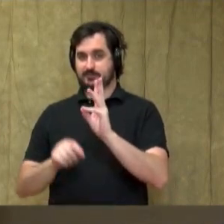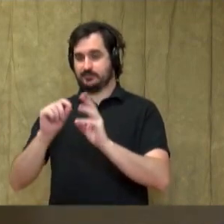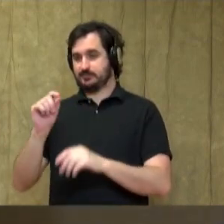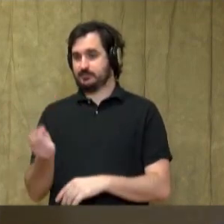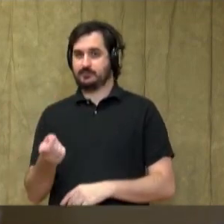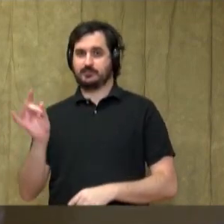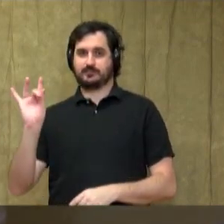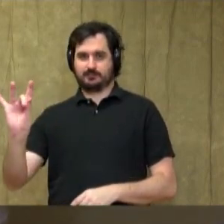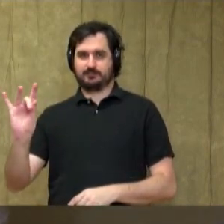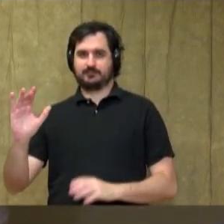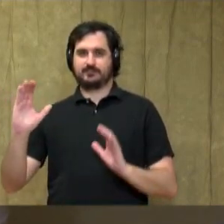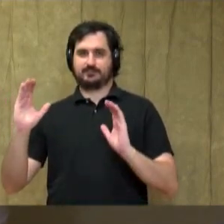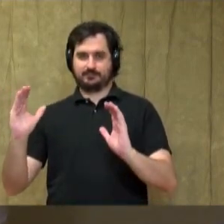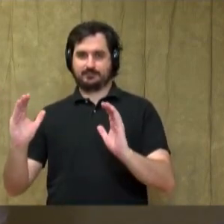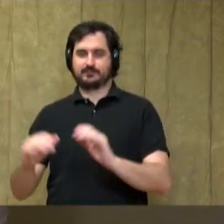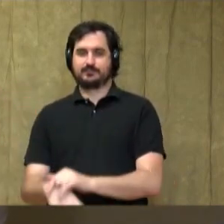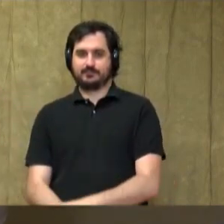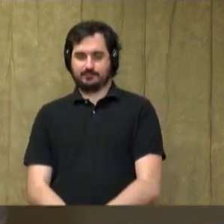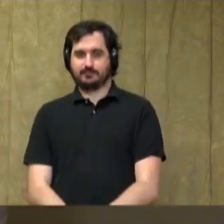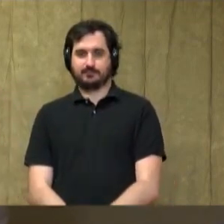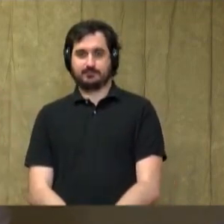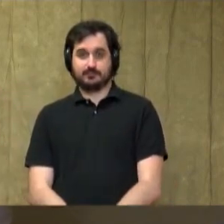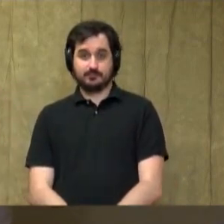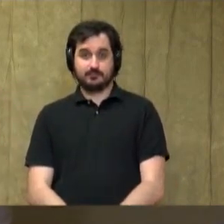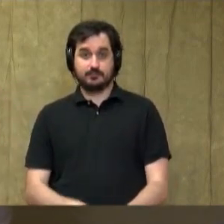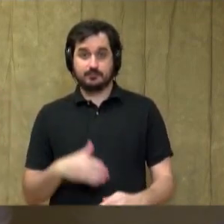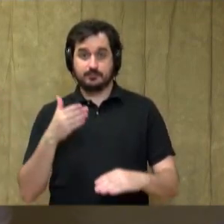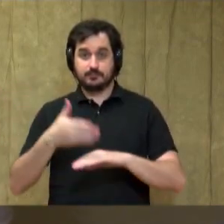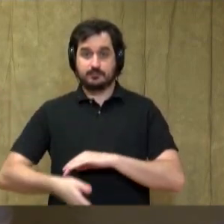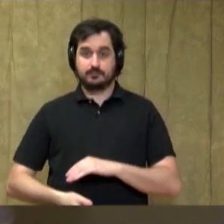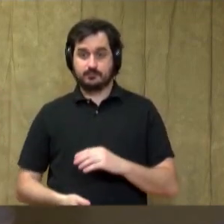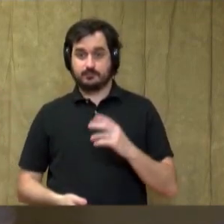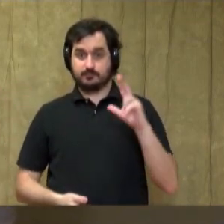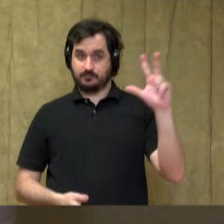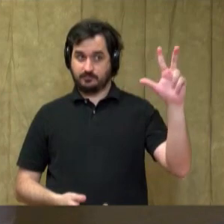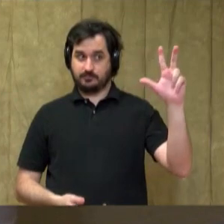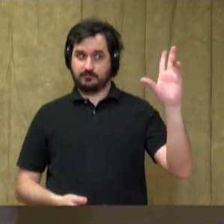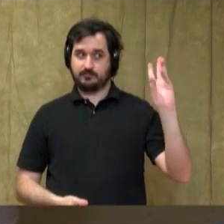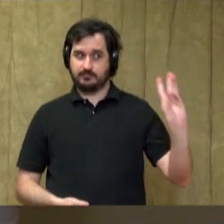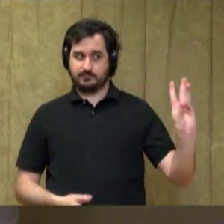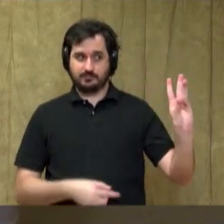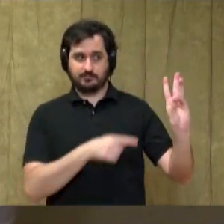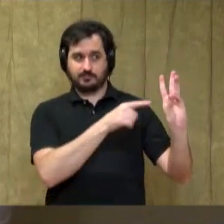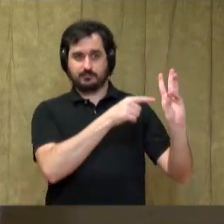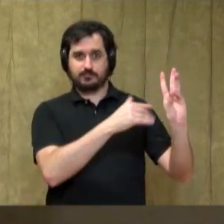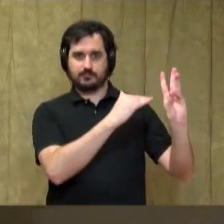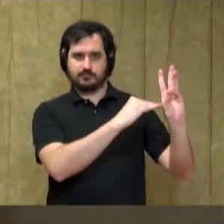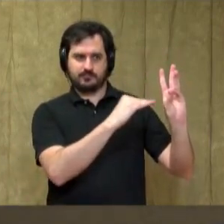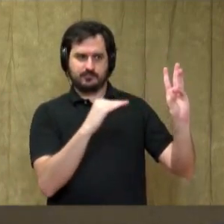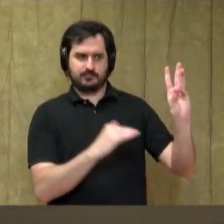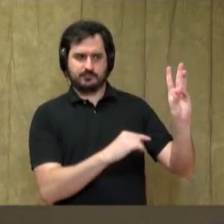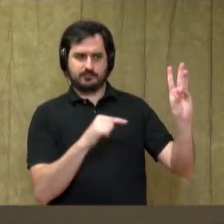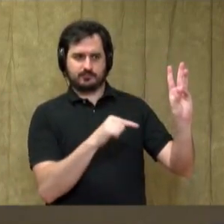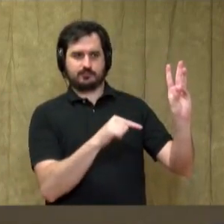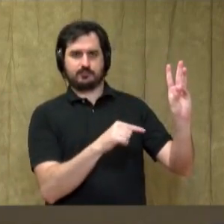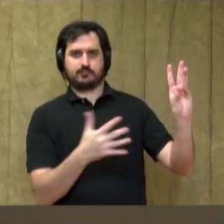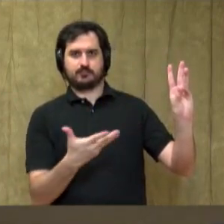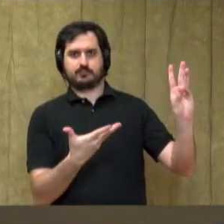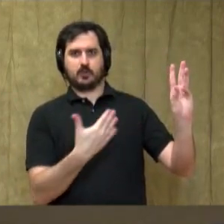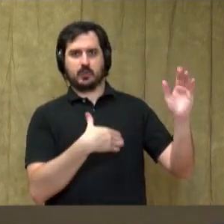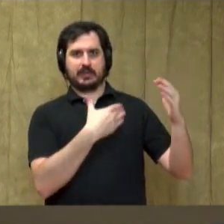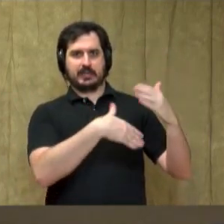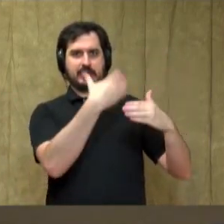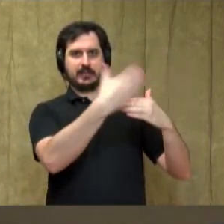and 8. After 3, 6, what would be the next term in the